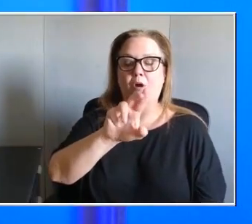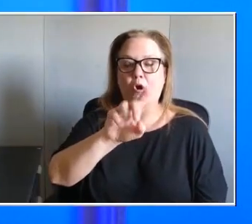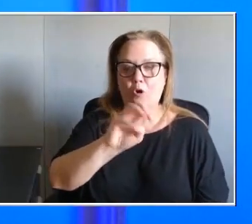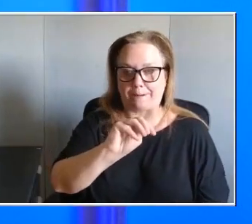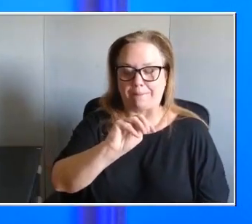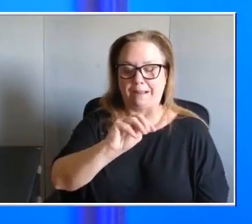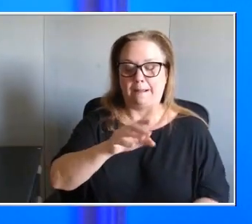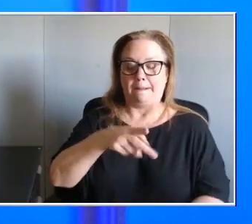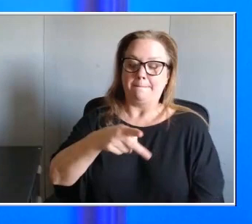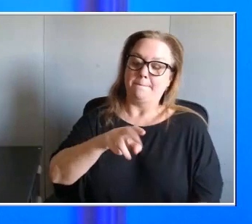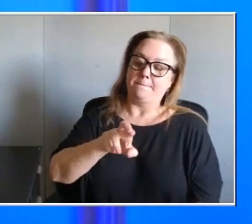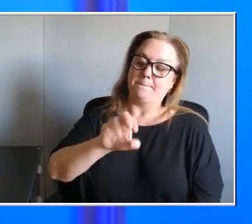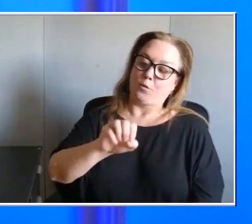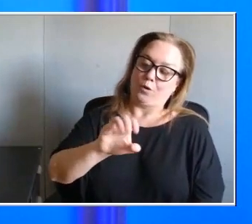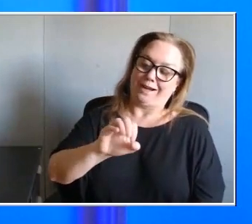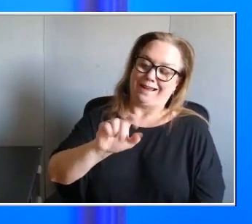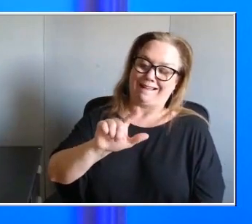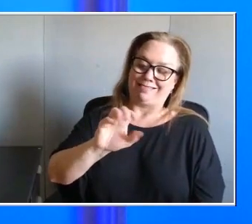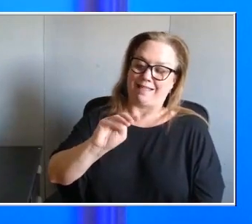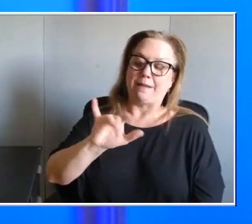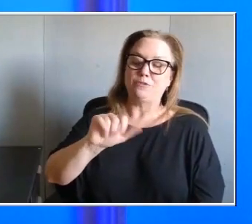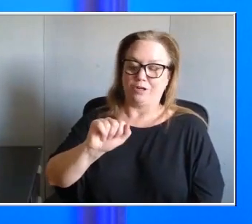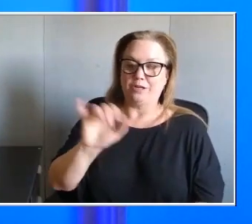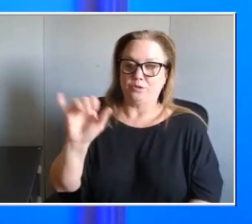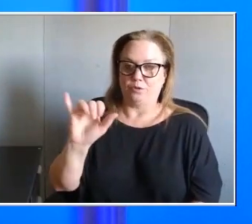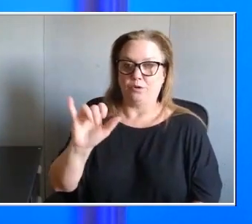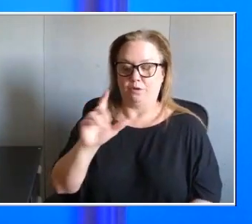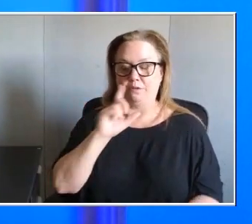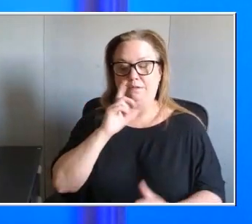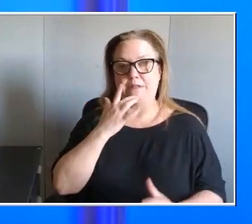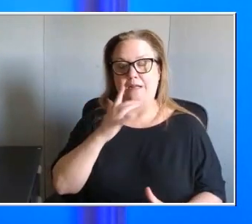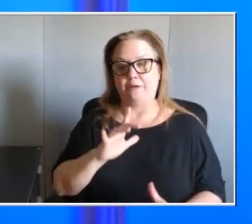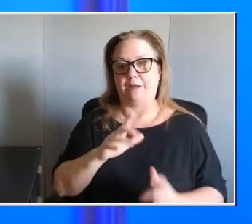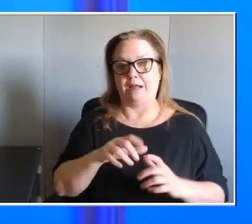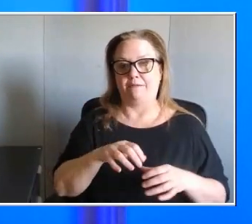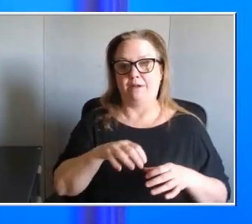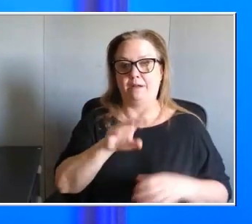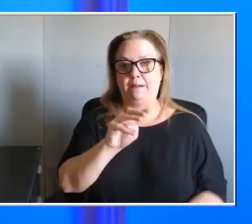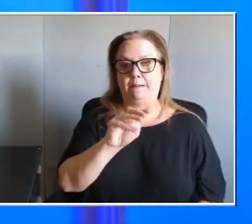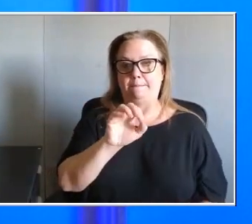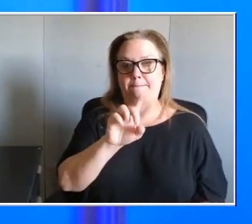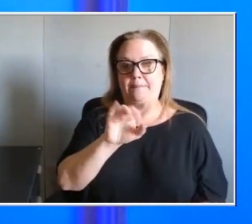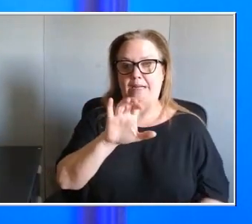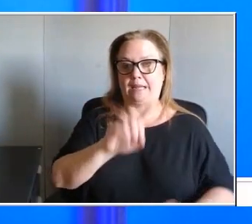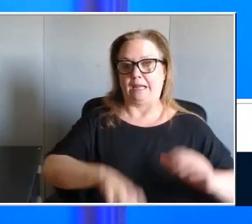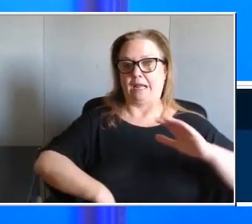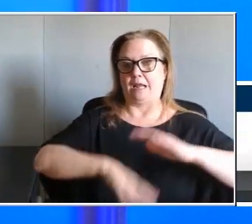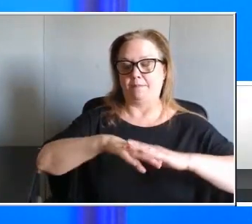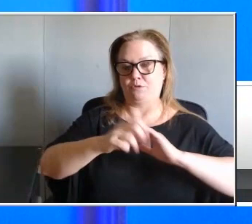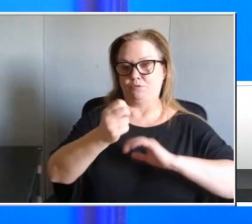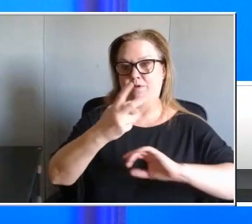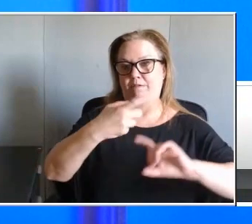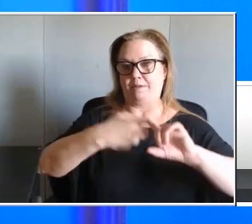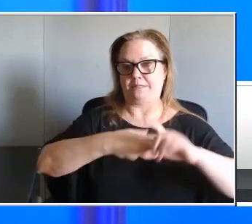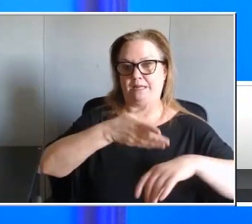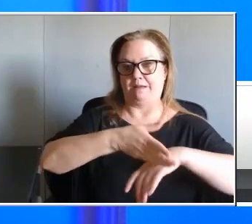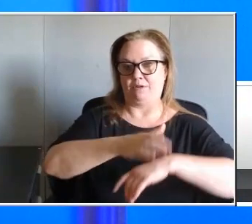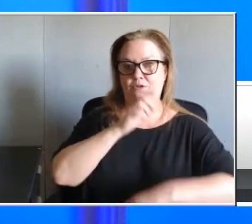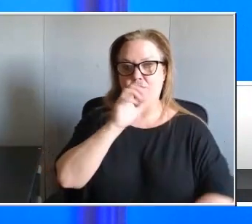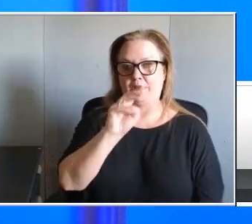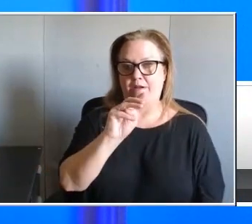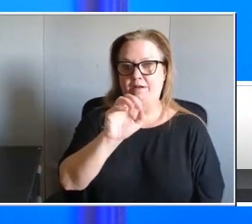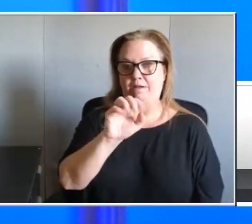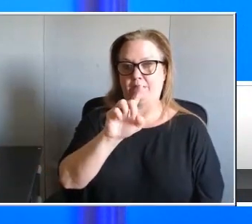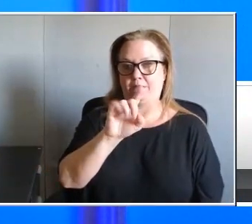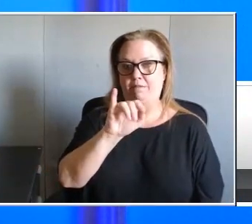have, luckily we have an extension of Medicaid up to 12 months after, but if you don't have Medicaid expansion,